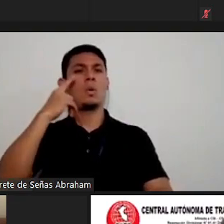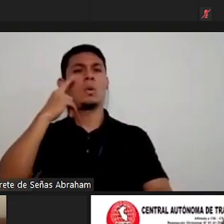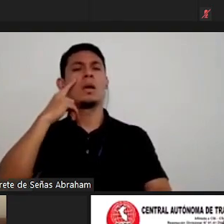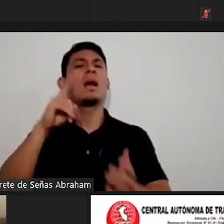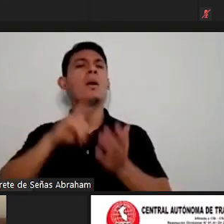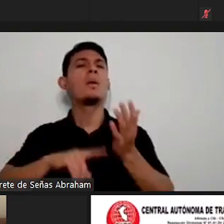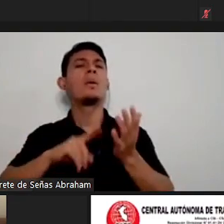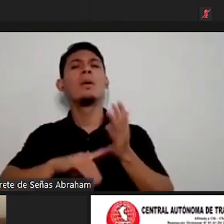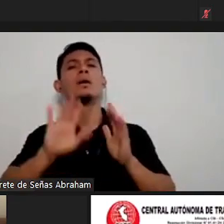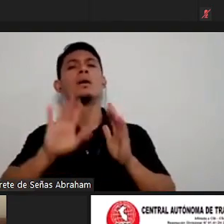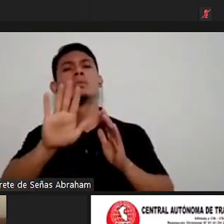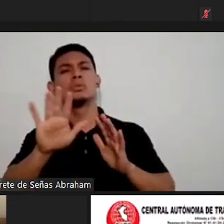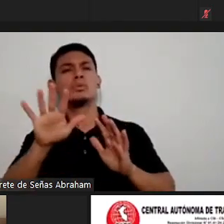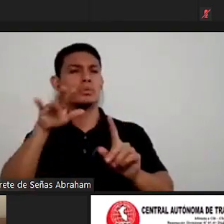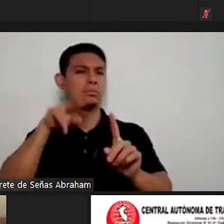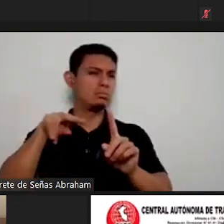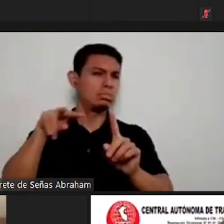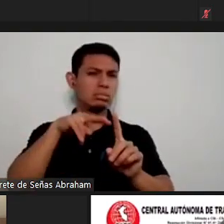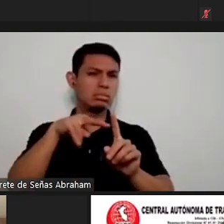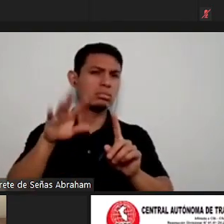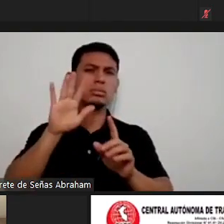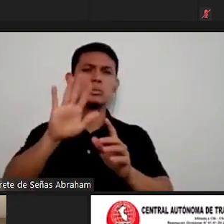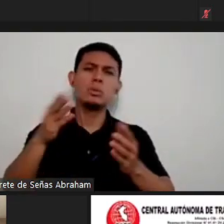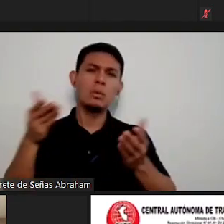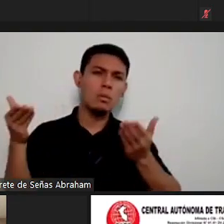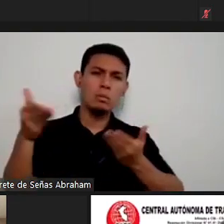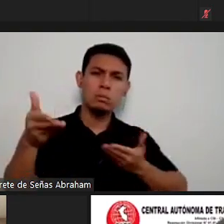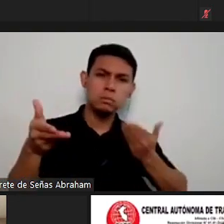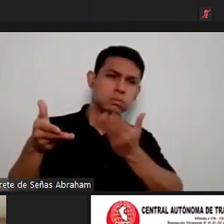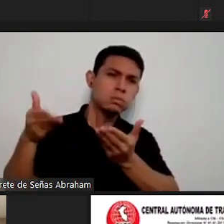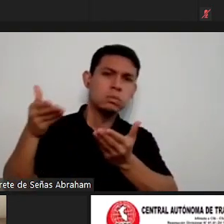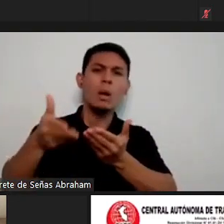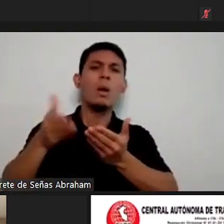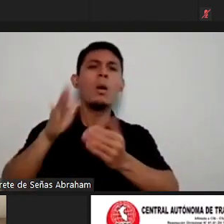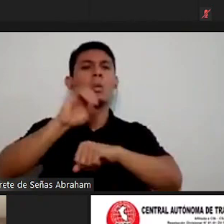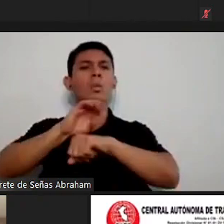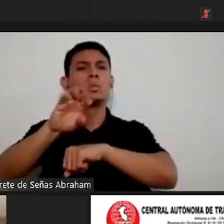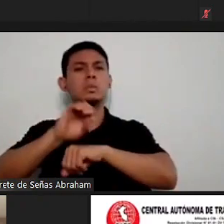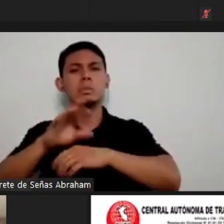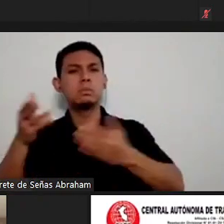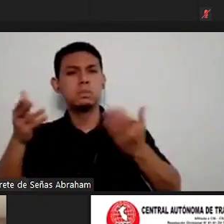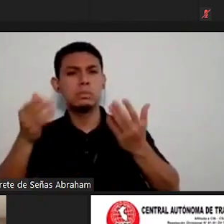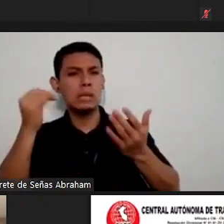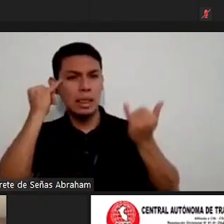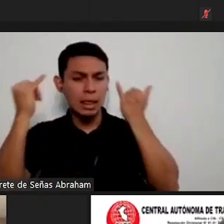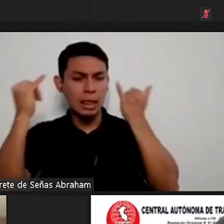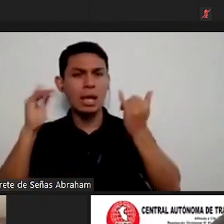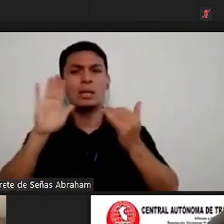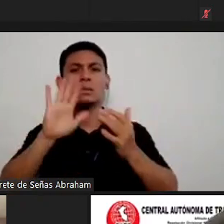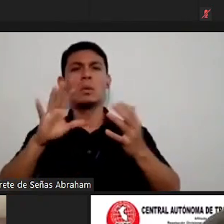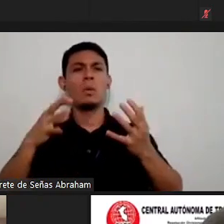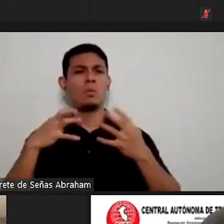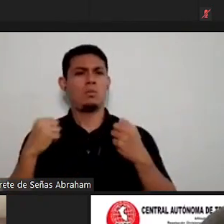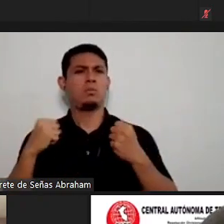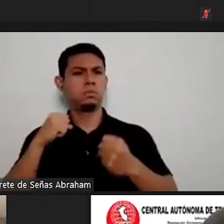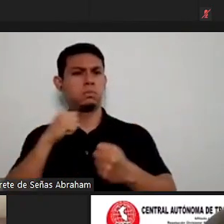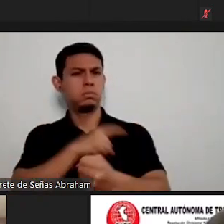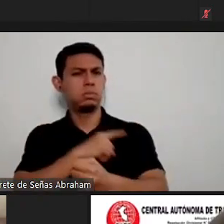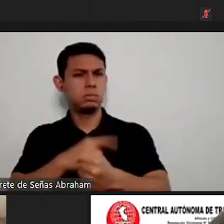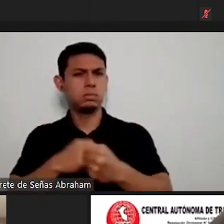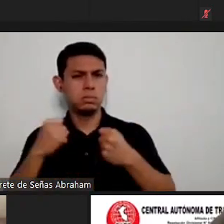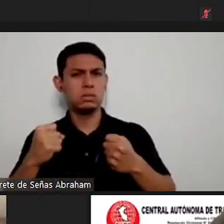what is your assessment your proposals your recommendations on the